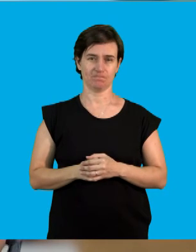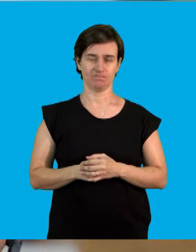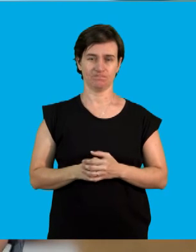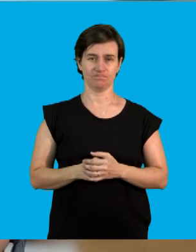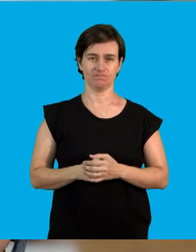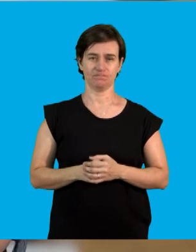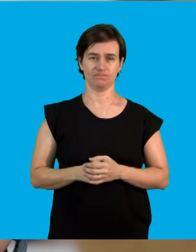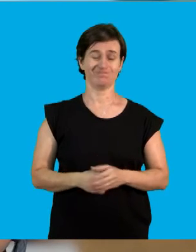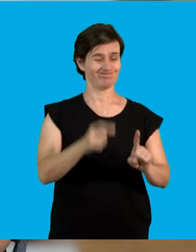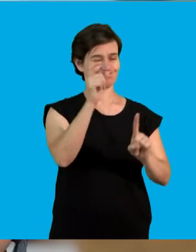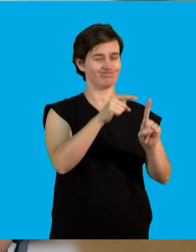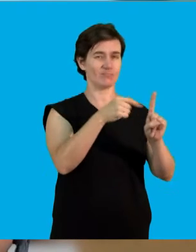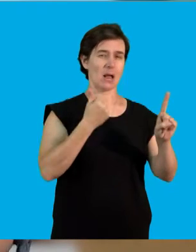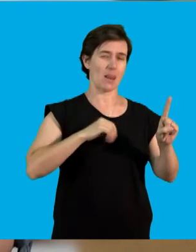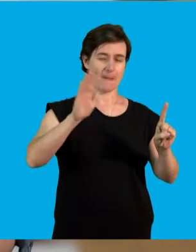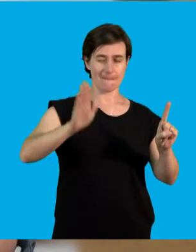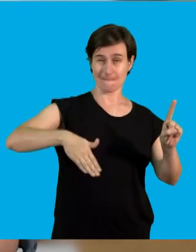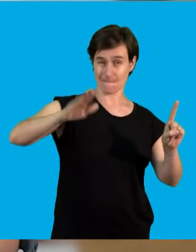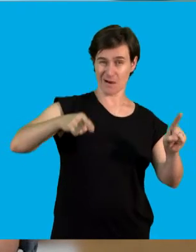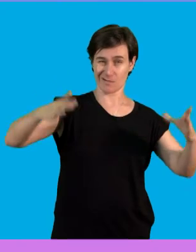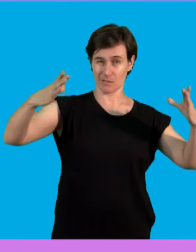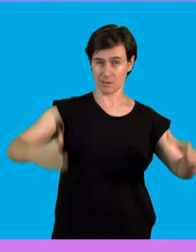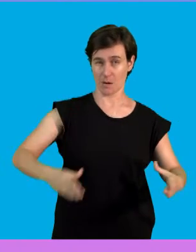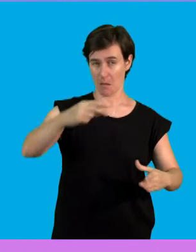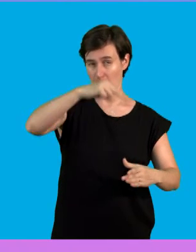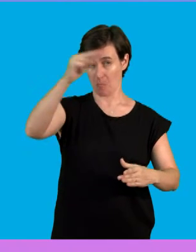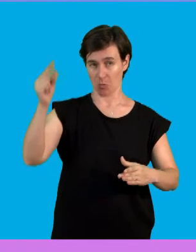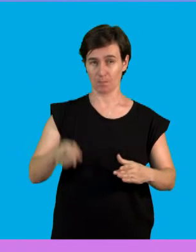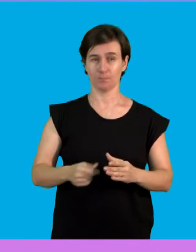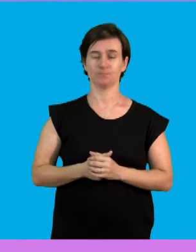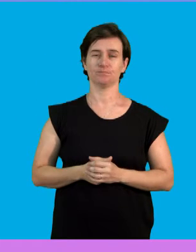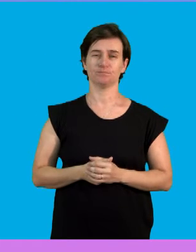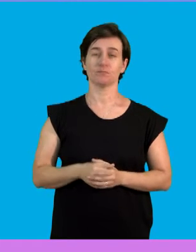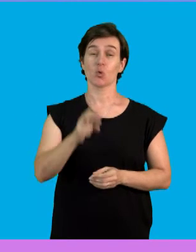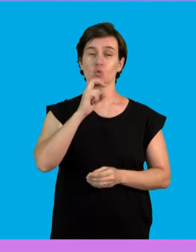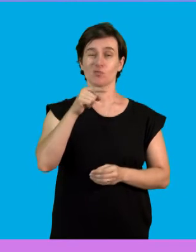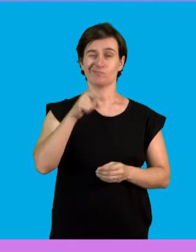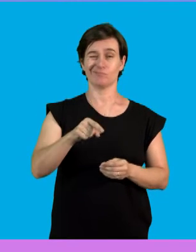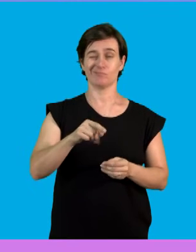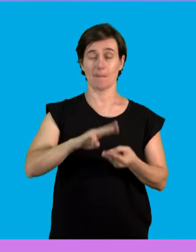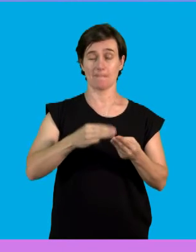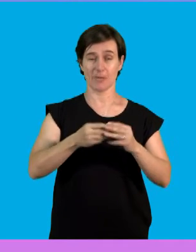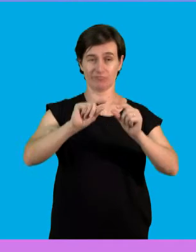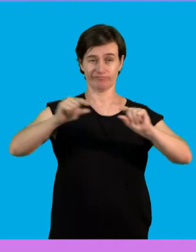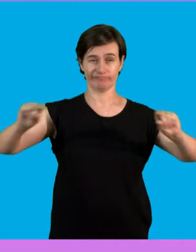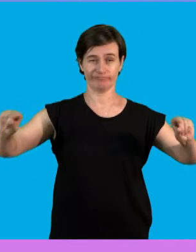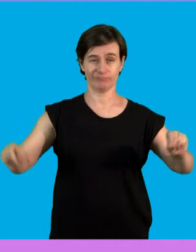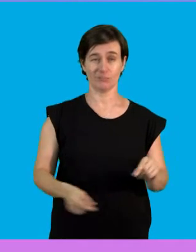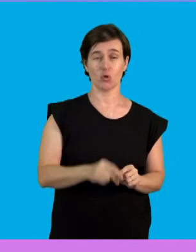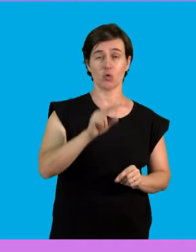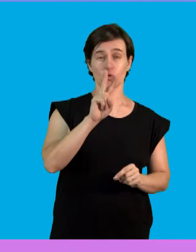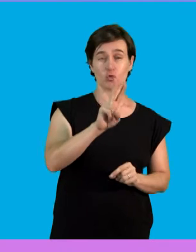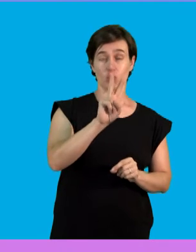2. He wants to paint the cylinder blue. Use the formula surface area is 2